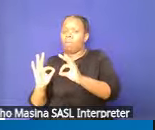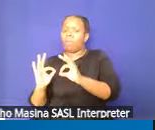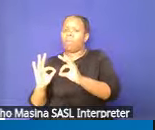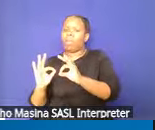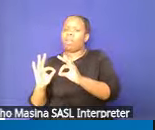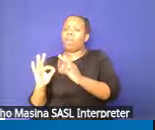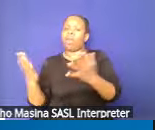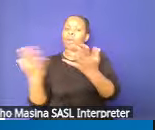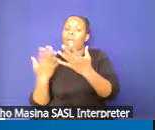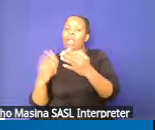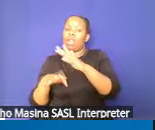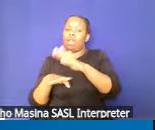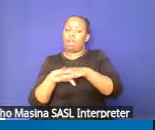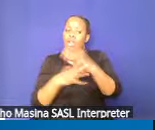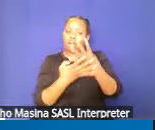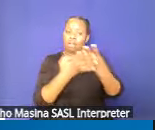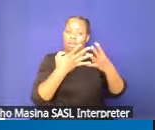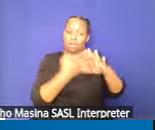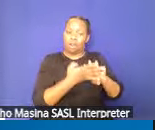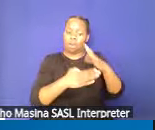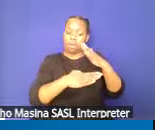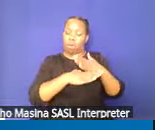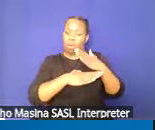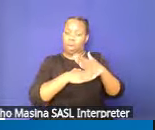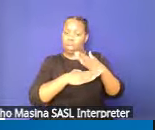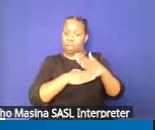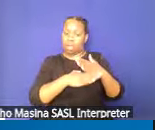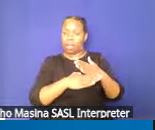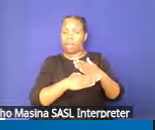our framework by all possible means.